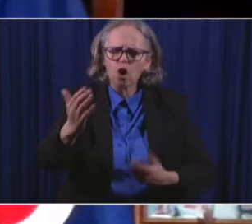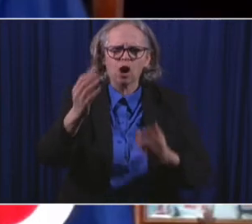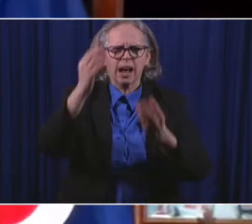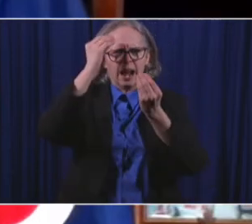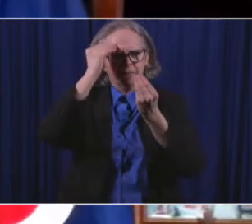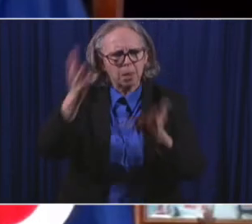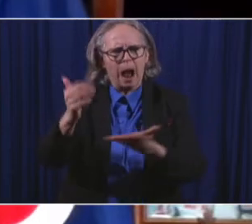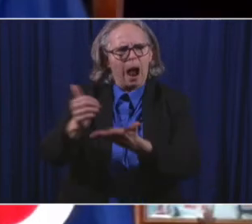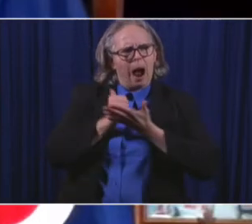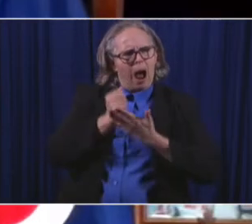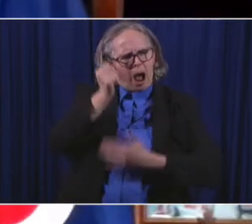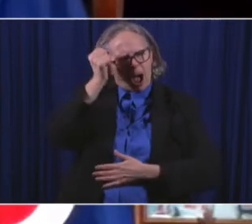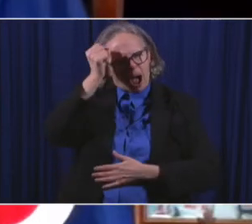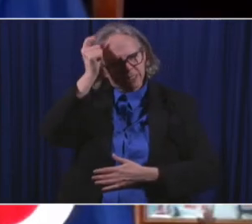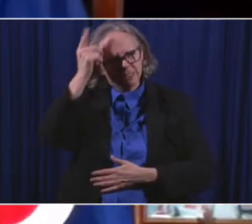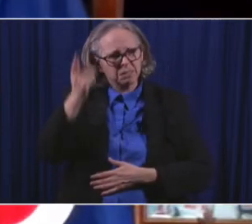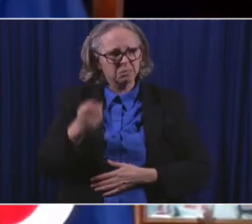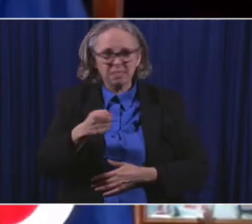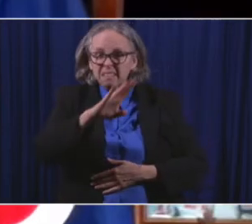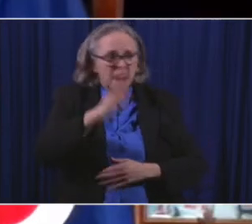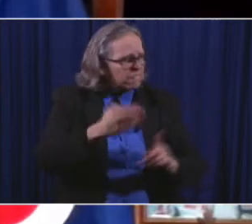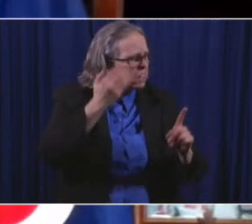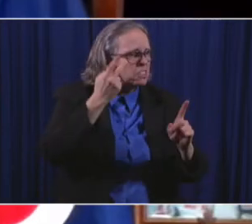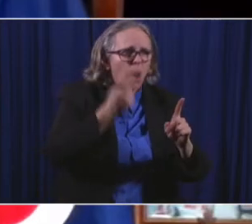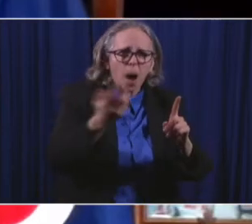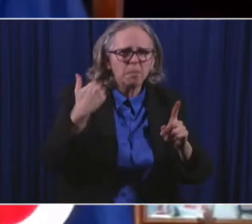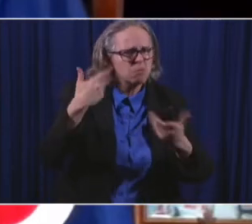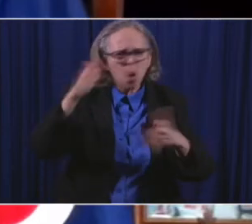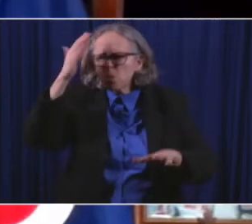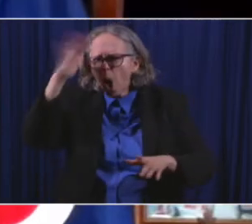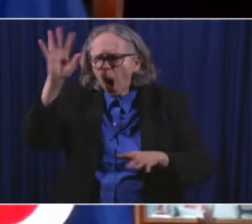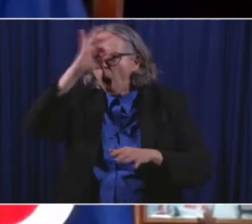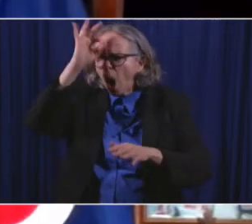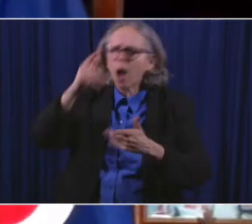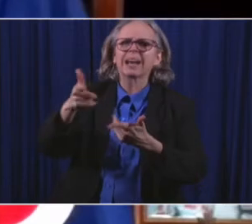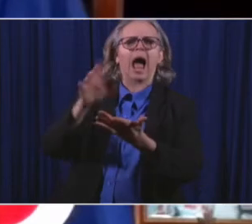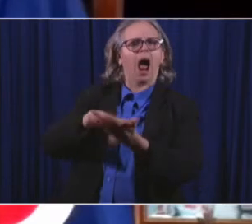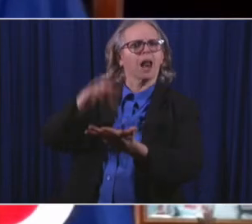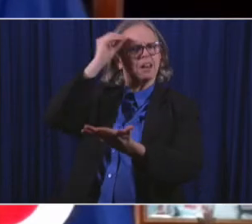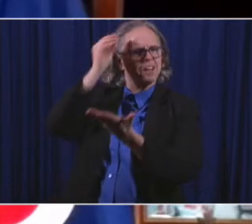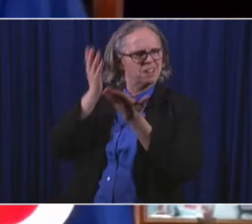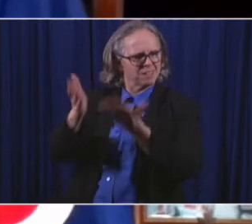that I had never seen before. And so go to the portal at